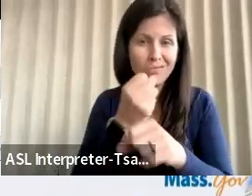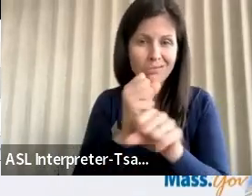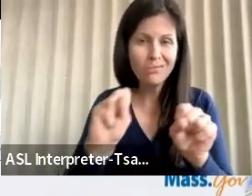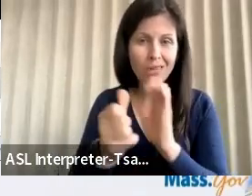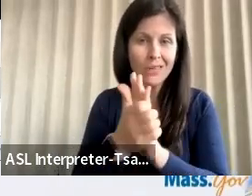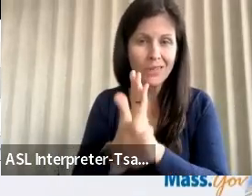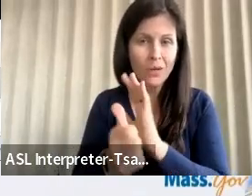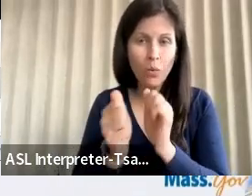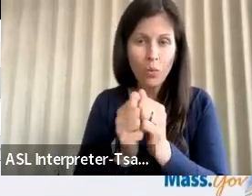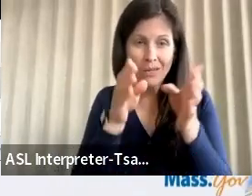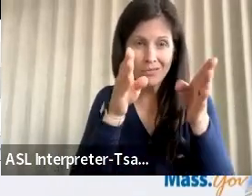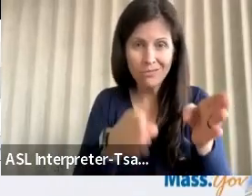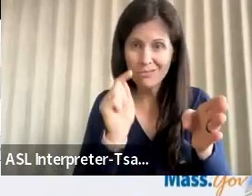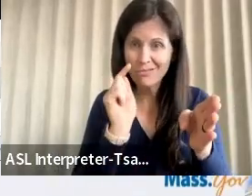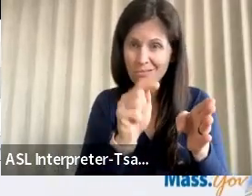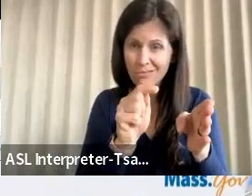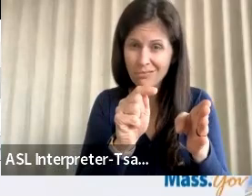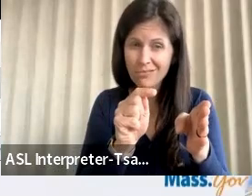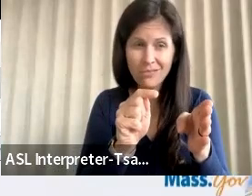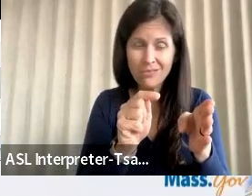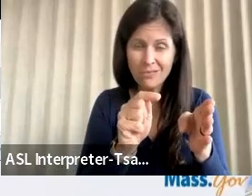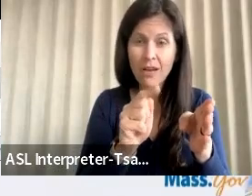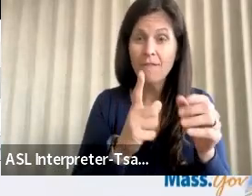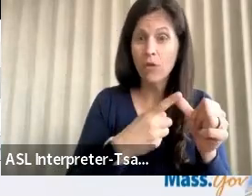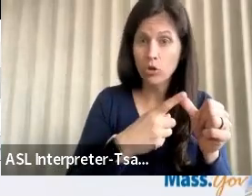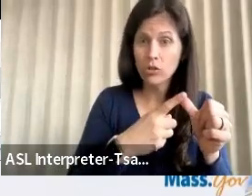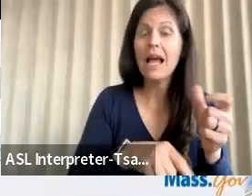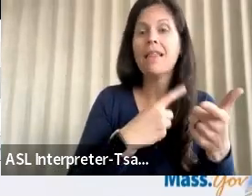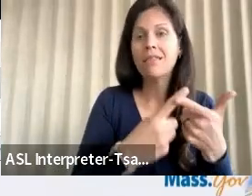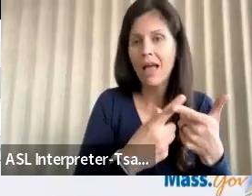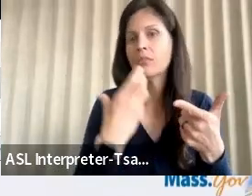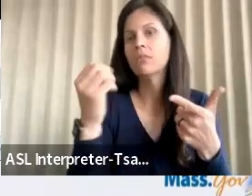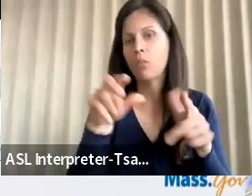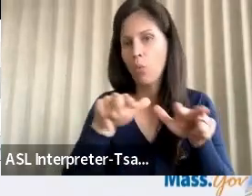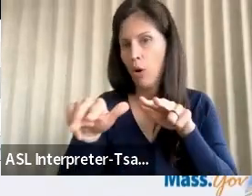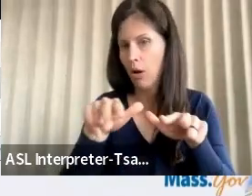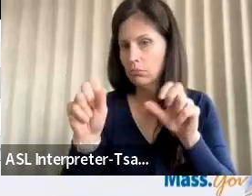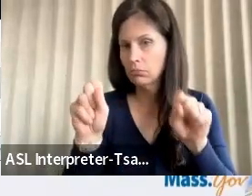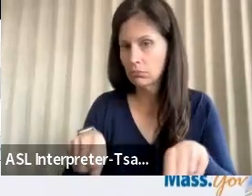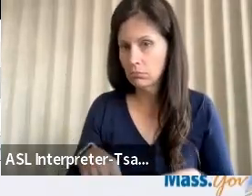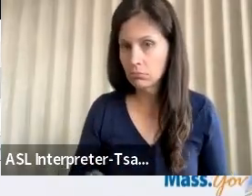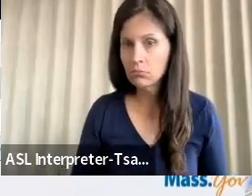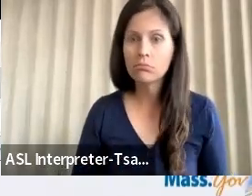the individual before going on a walk.